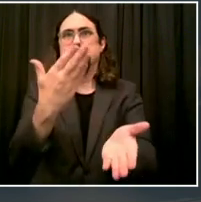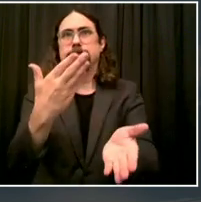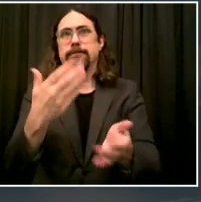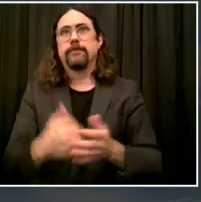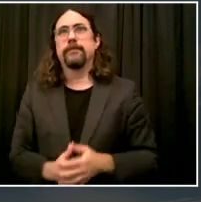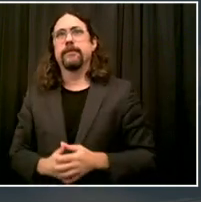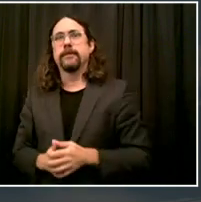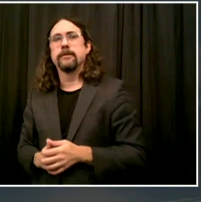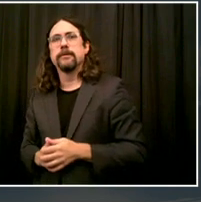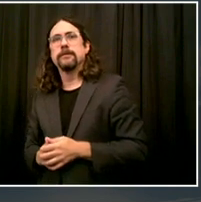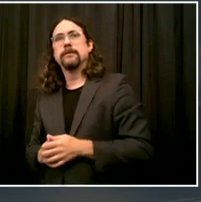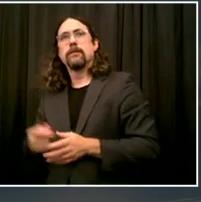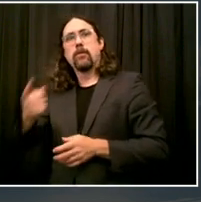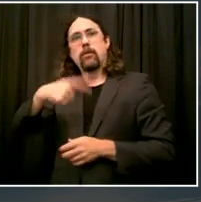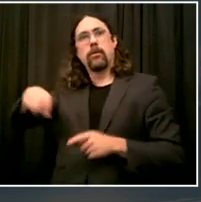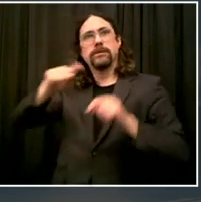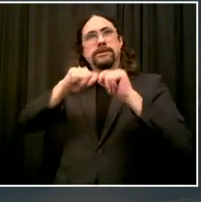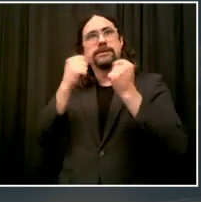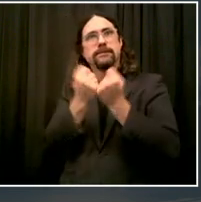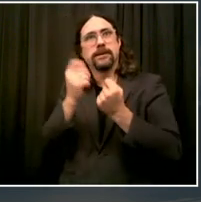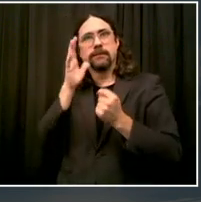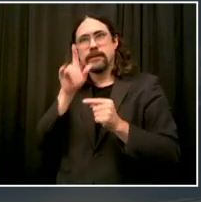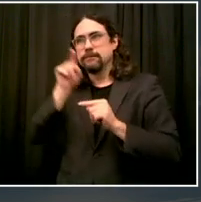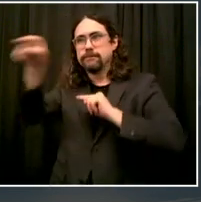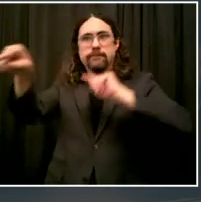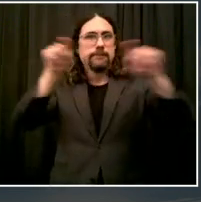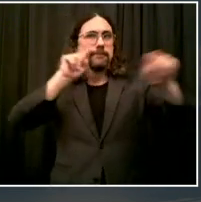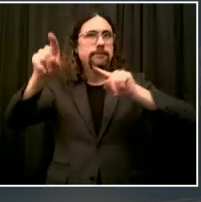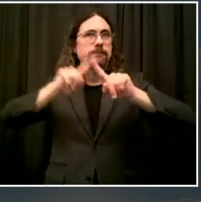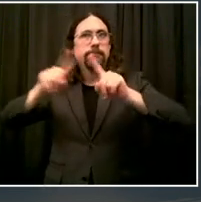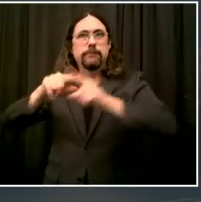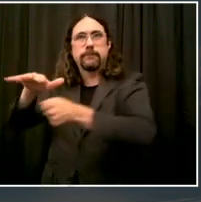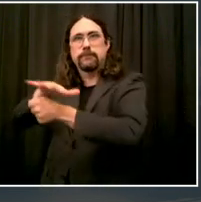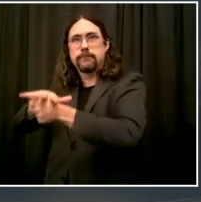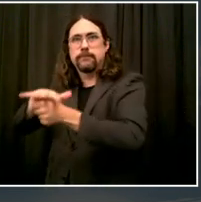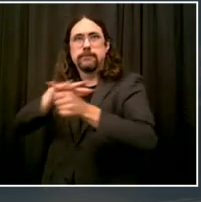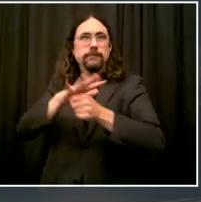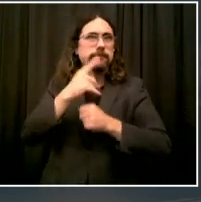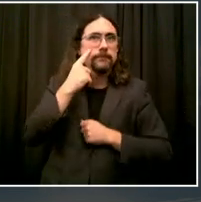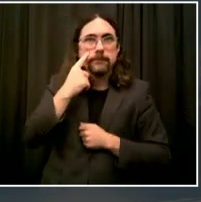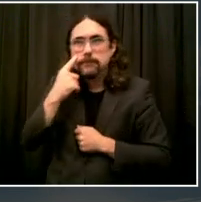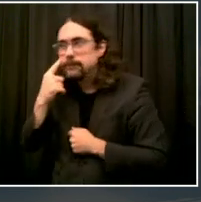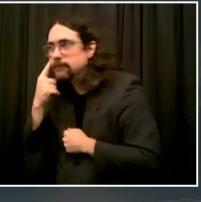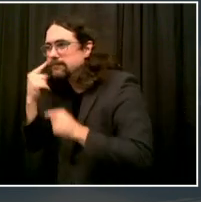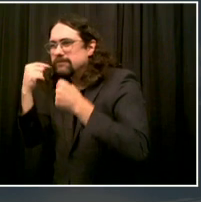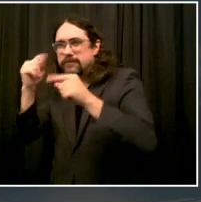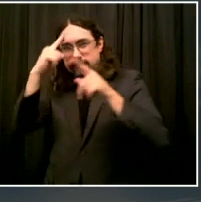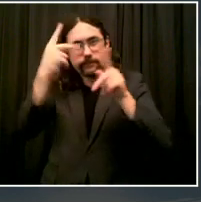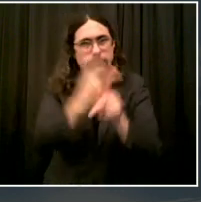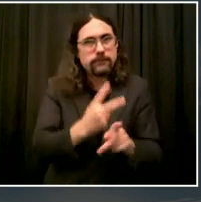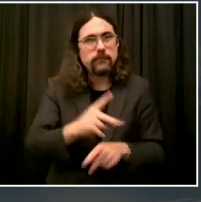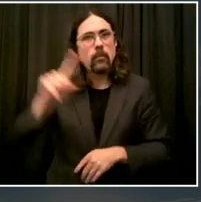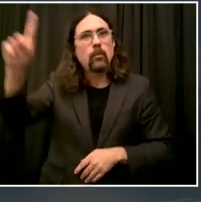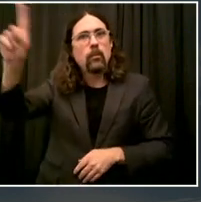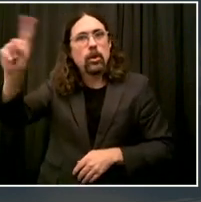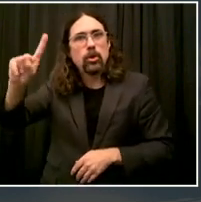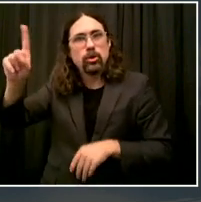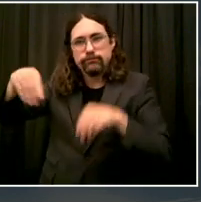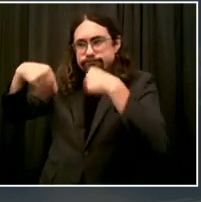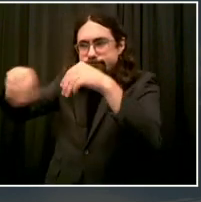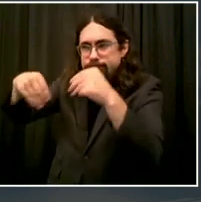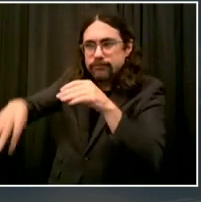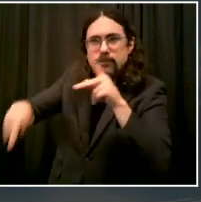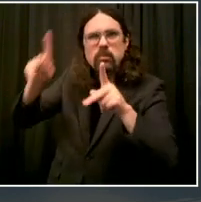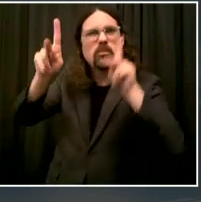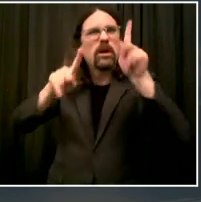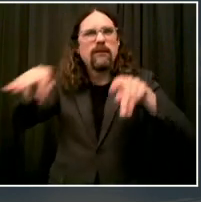York, and also provide evidence to the city of New York that outside entities may be profiting from this type of behavior. And if necessary, maybe